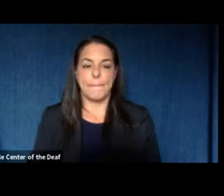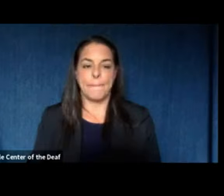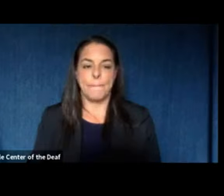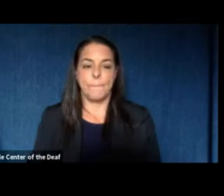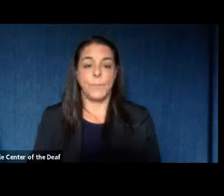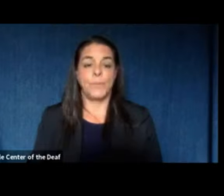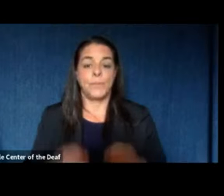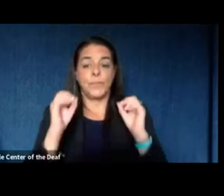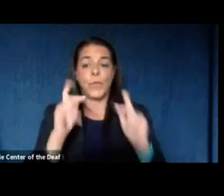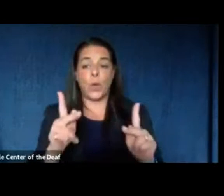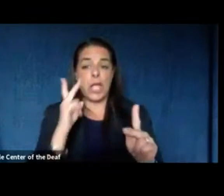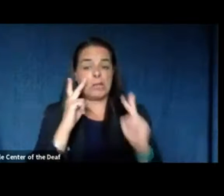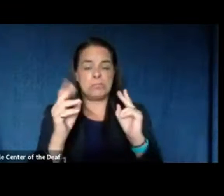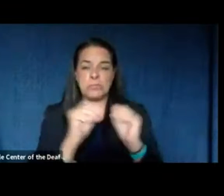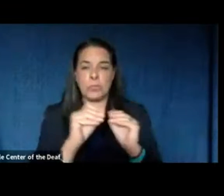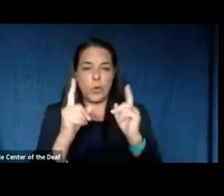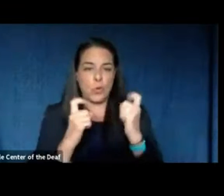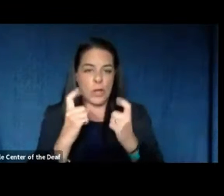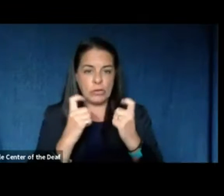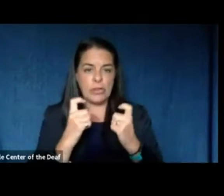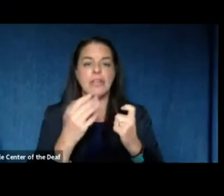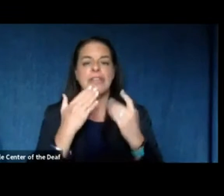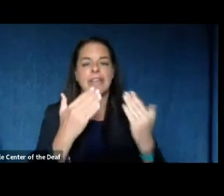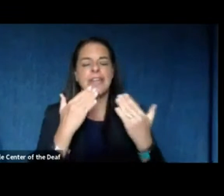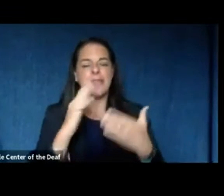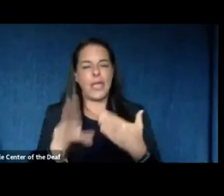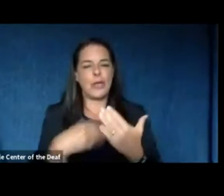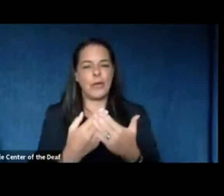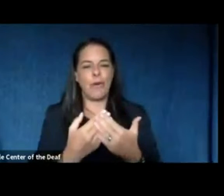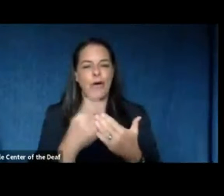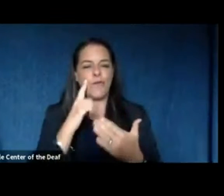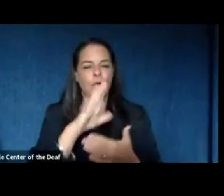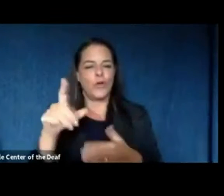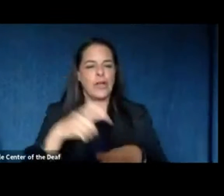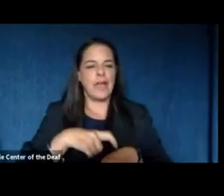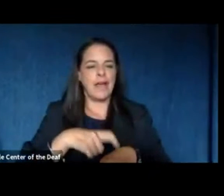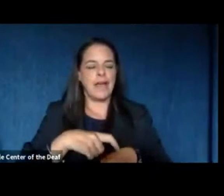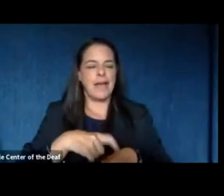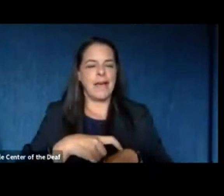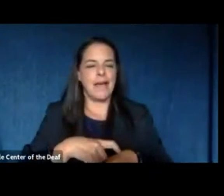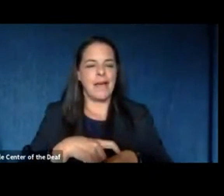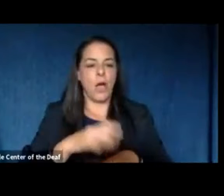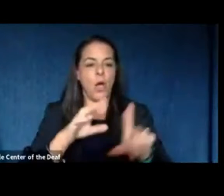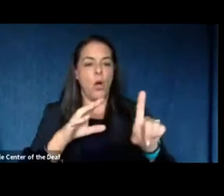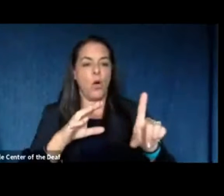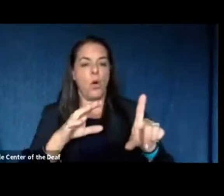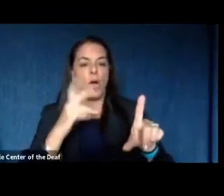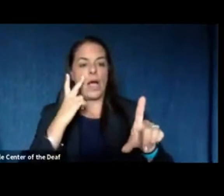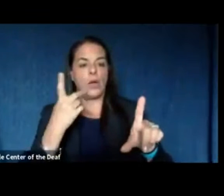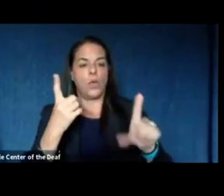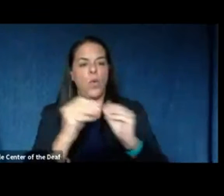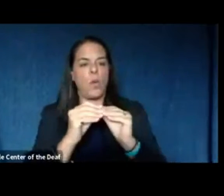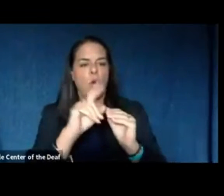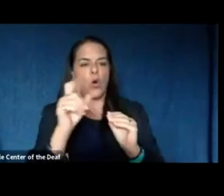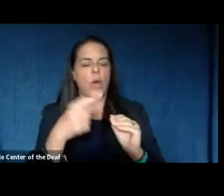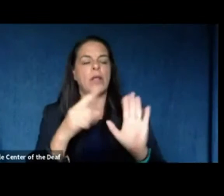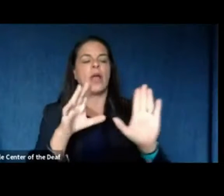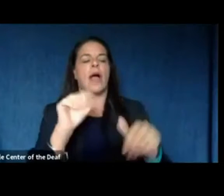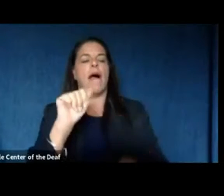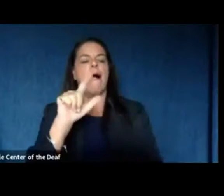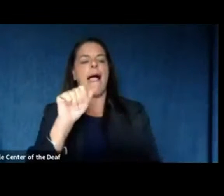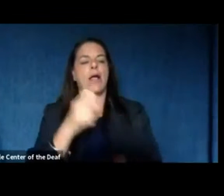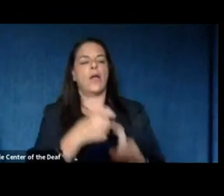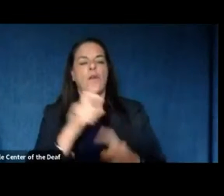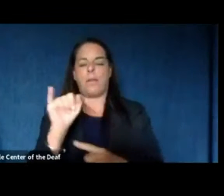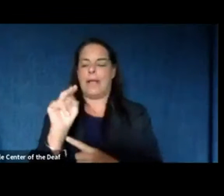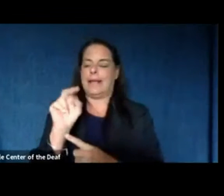All right, not seeing any other questions come in. Thank you all for your time. Oh, I'm sorry. I see one more question. Alan from inside